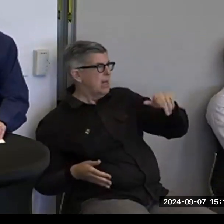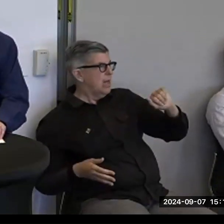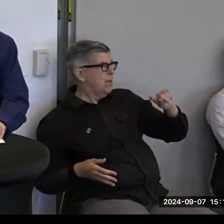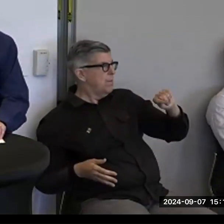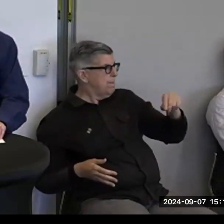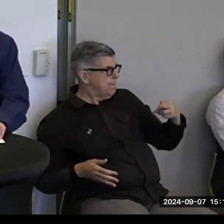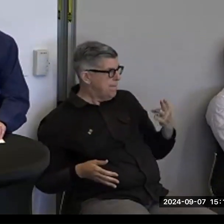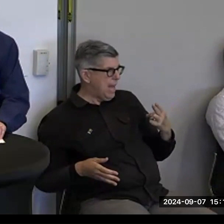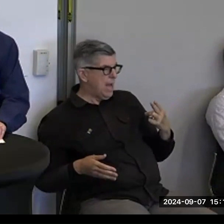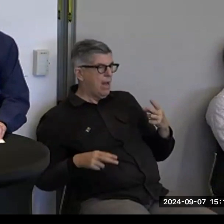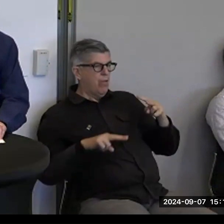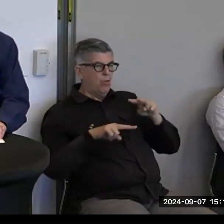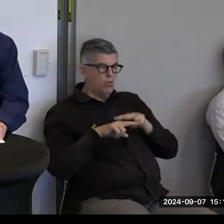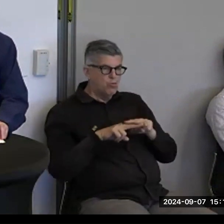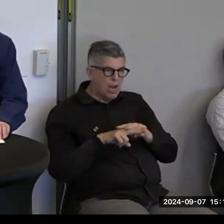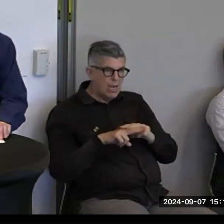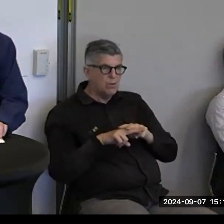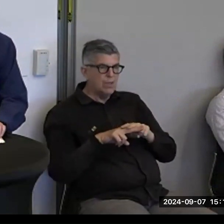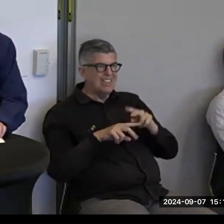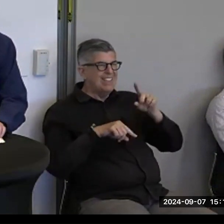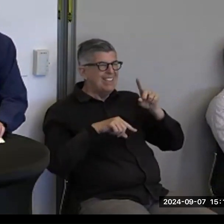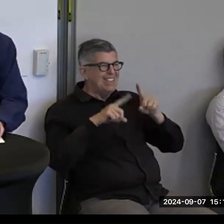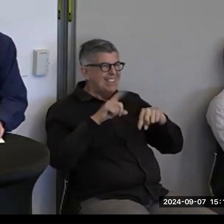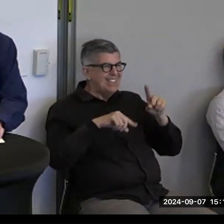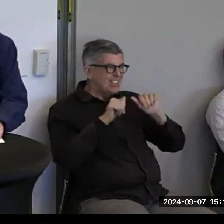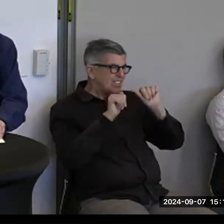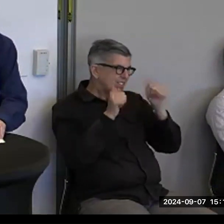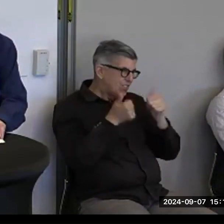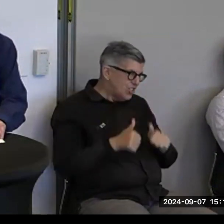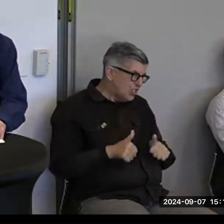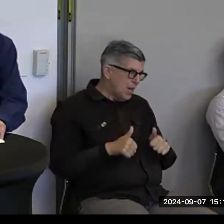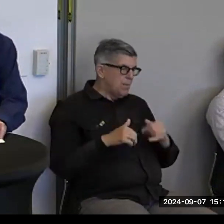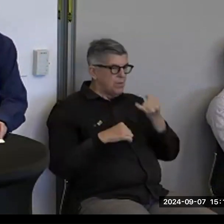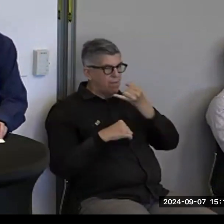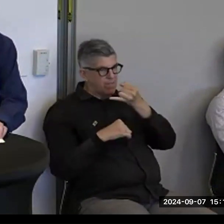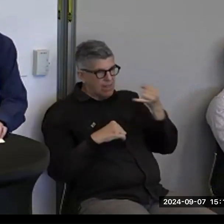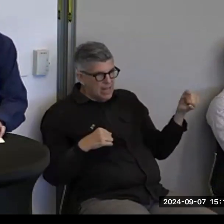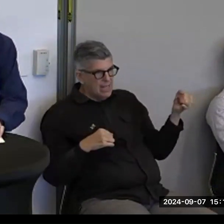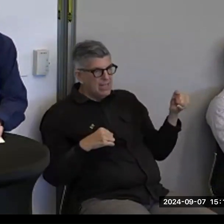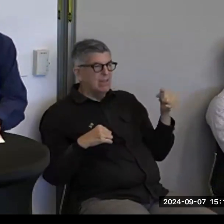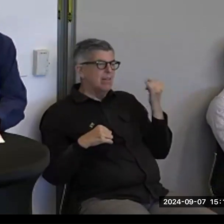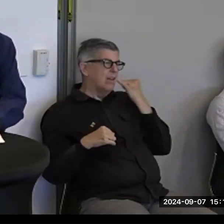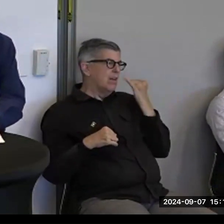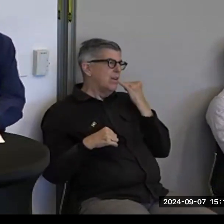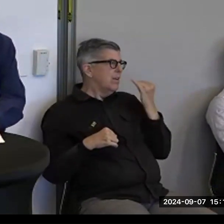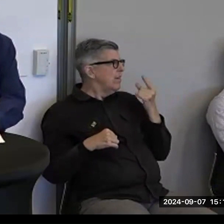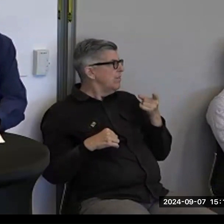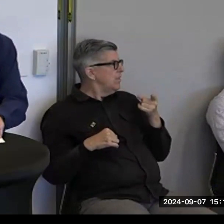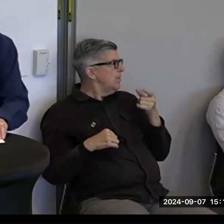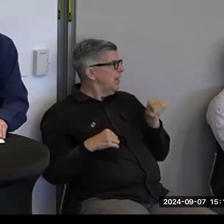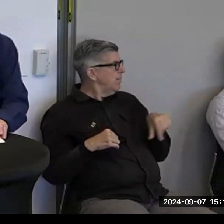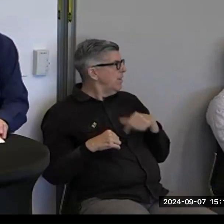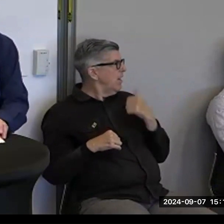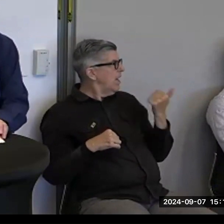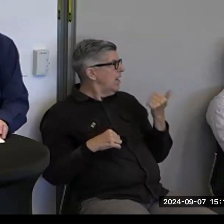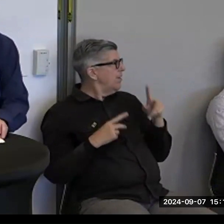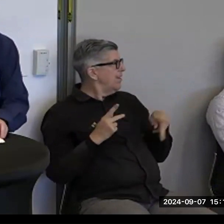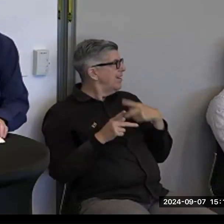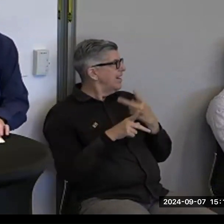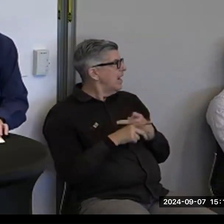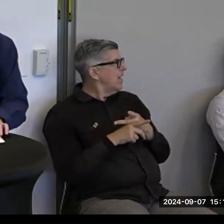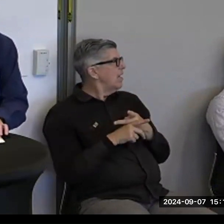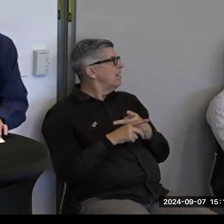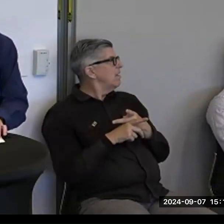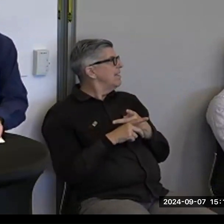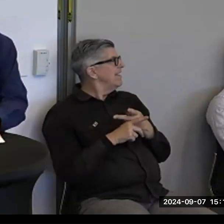are indicated by different shapes of lines, so you can tell if you have other kinds of, and even freeways